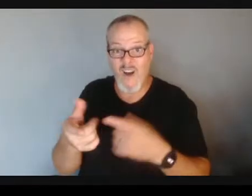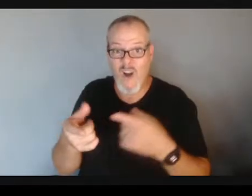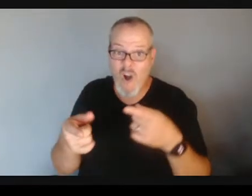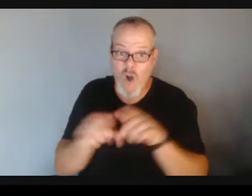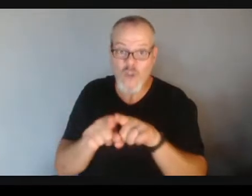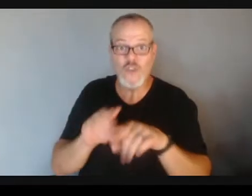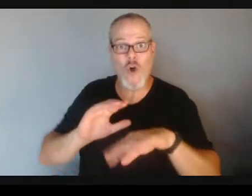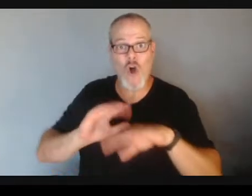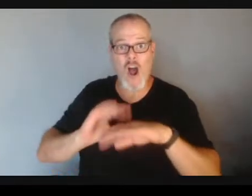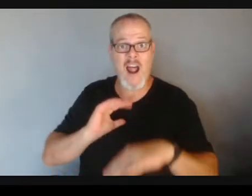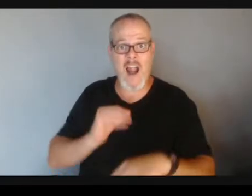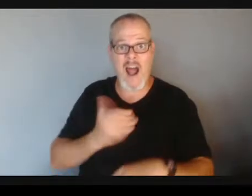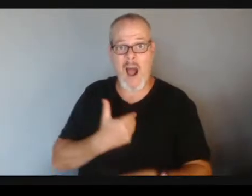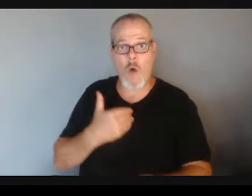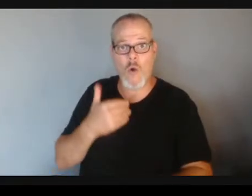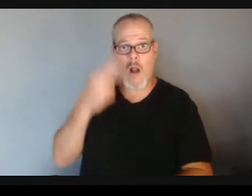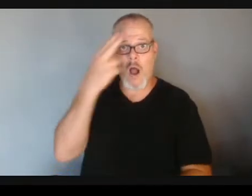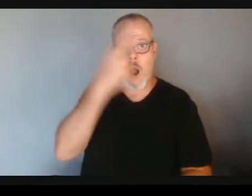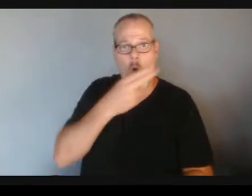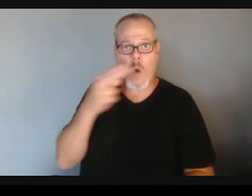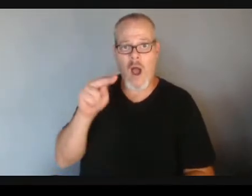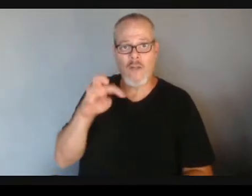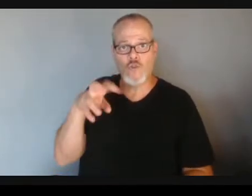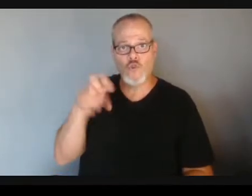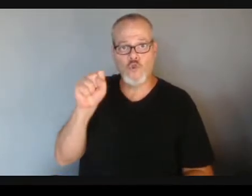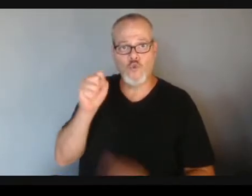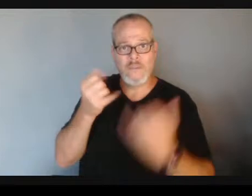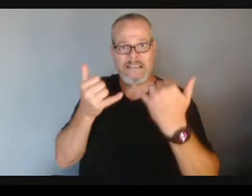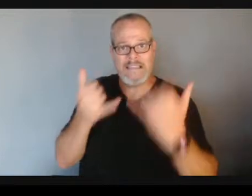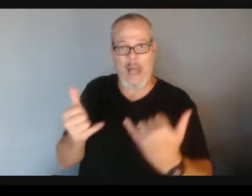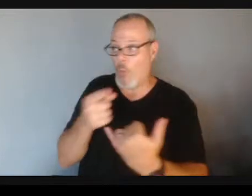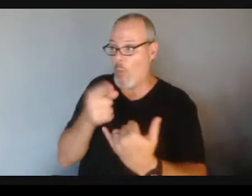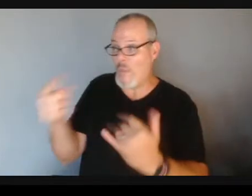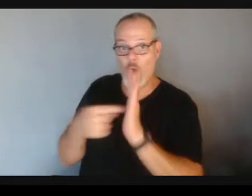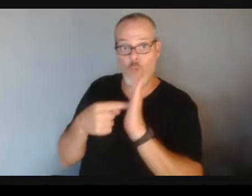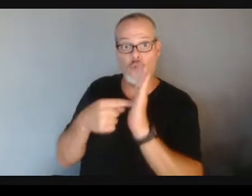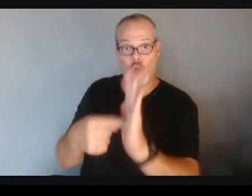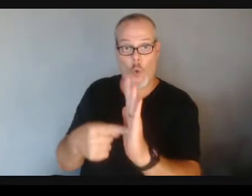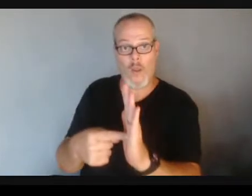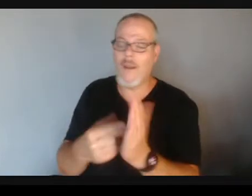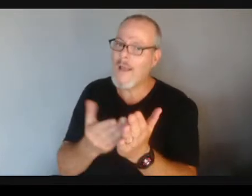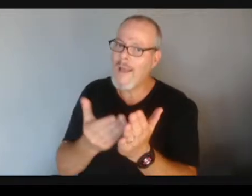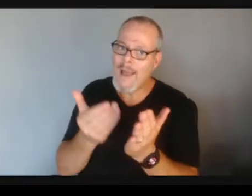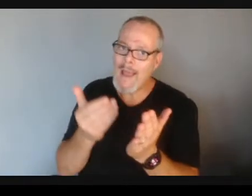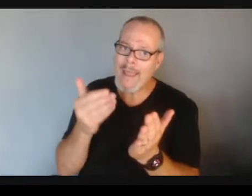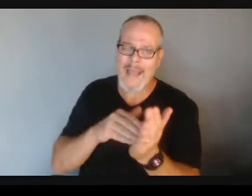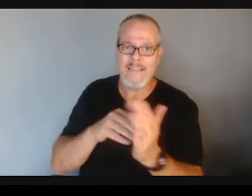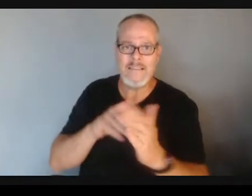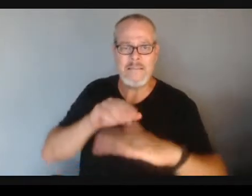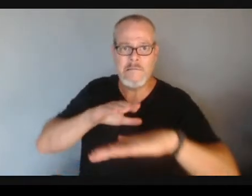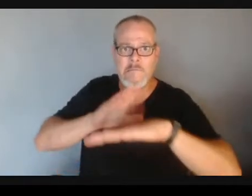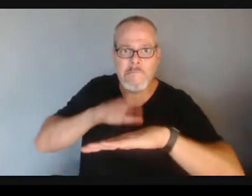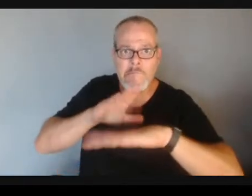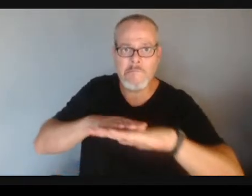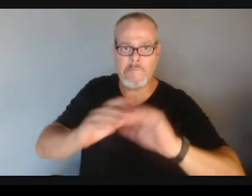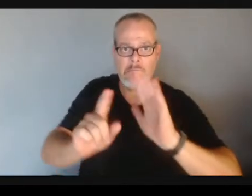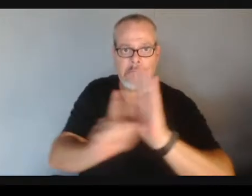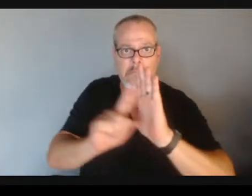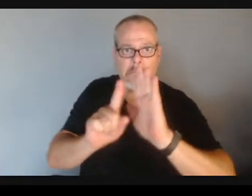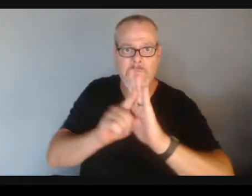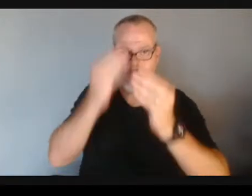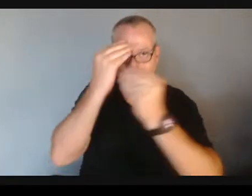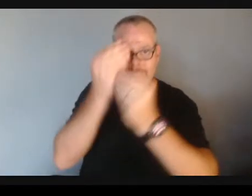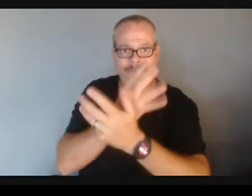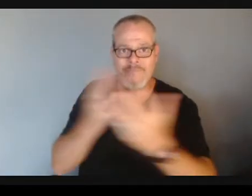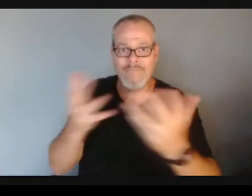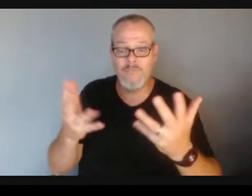onto Hawaii News Now, that they were showing it during the tsunami. And again, tsunami warning alerts, and they're showing this map. It leads you to